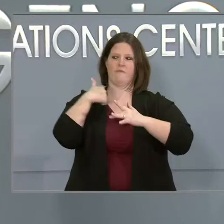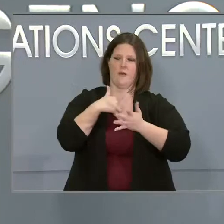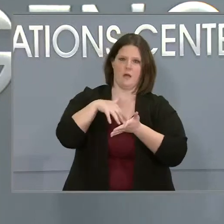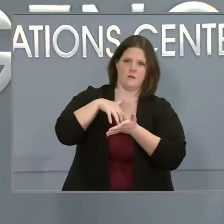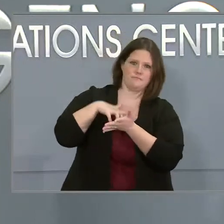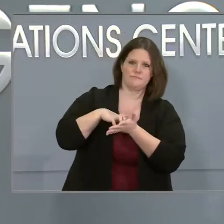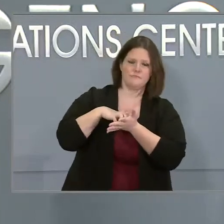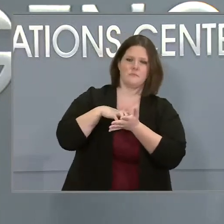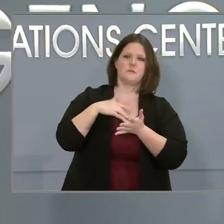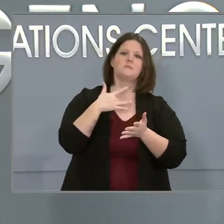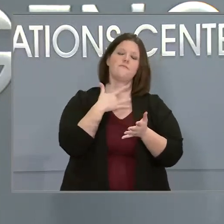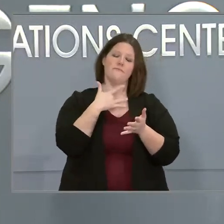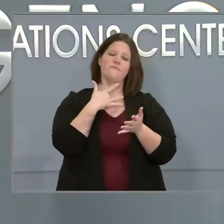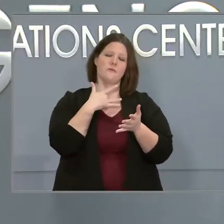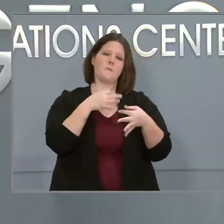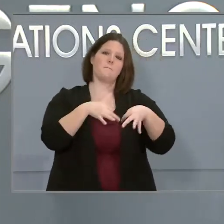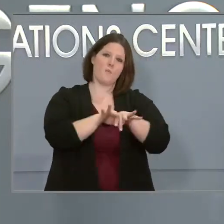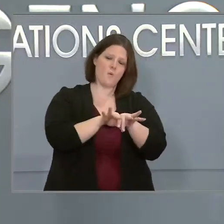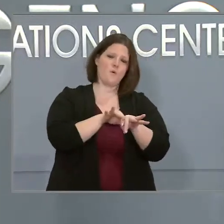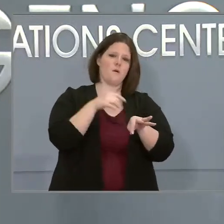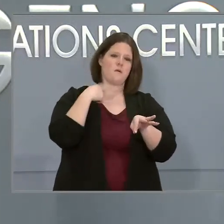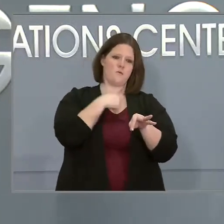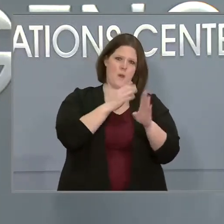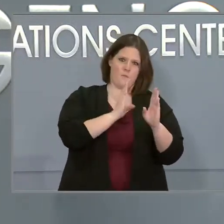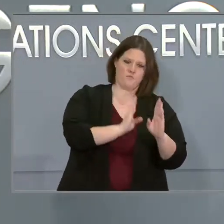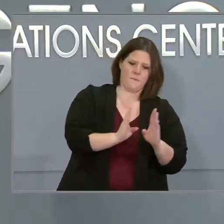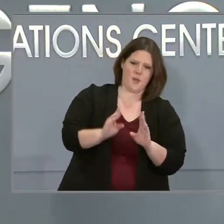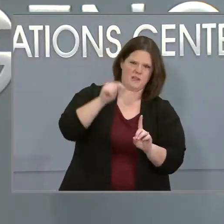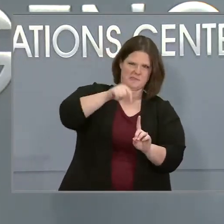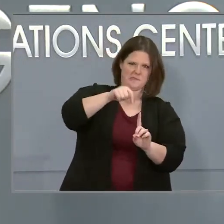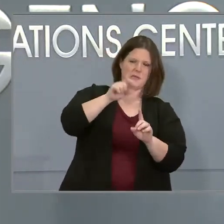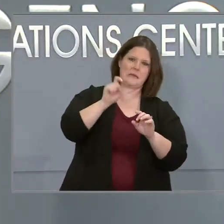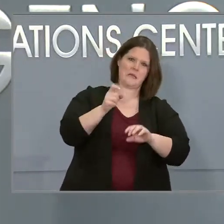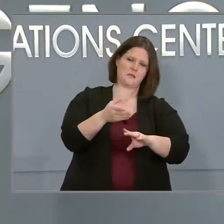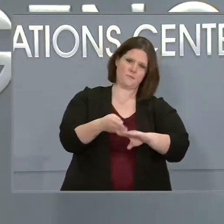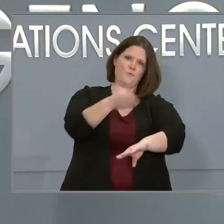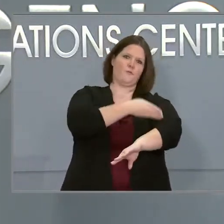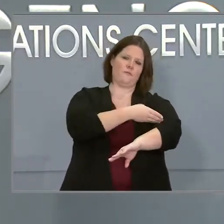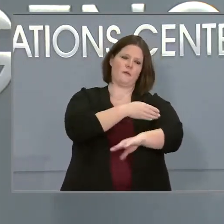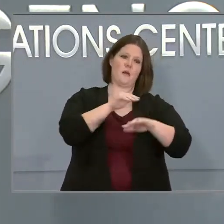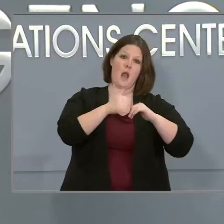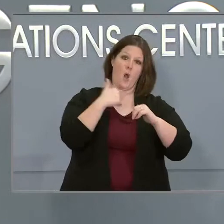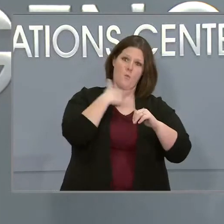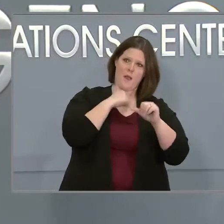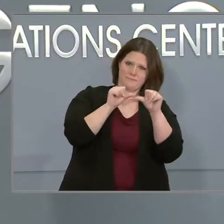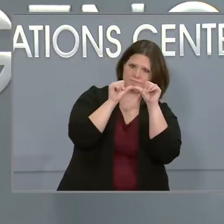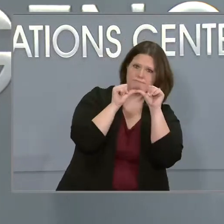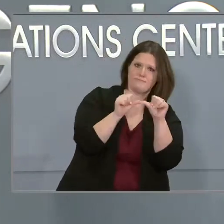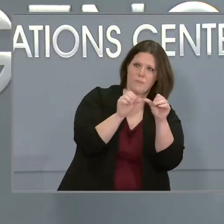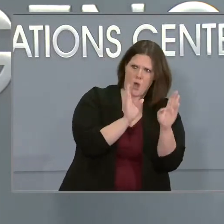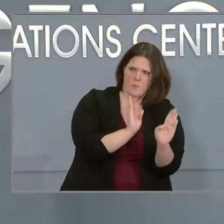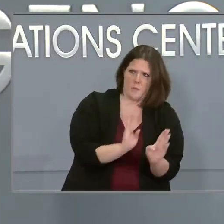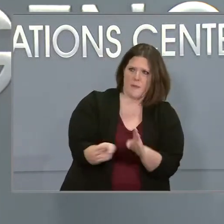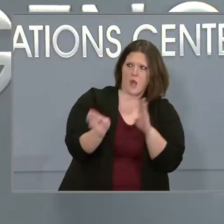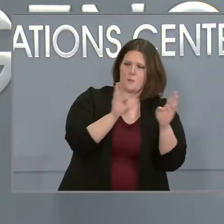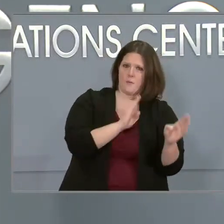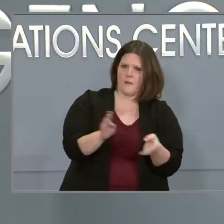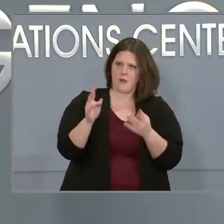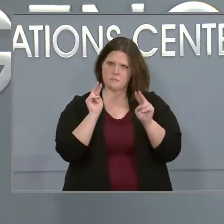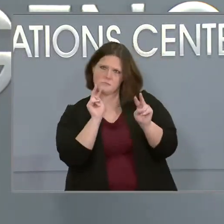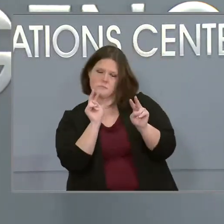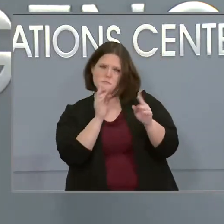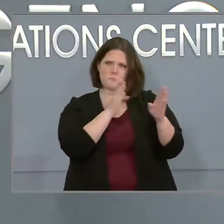of this pandemic, there are a lot of lessons learned about how we can stay prepared for something in the